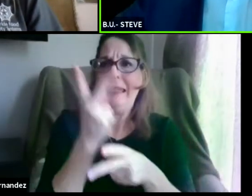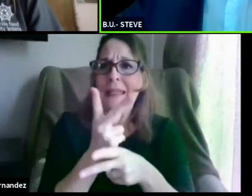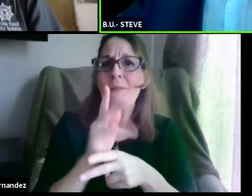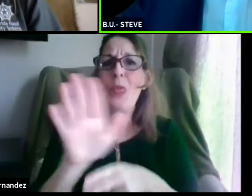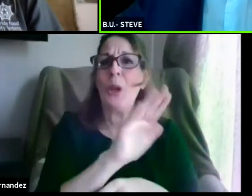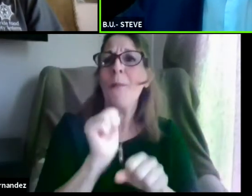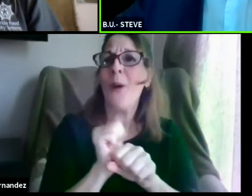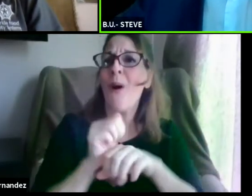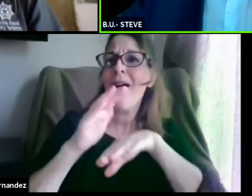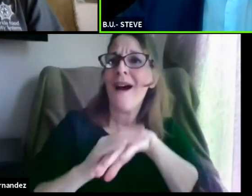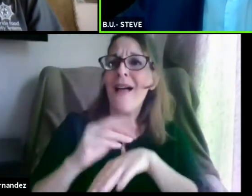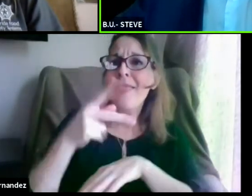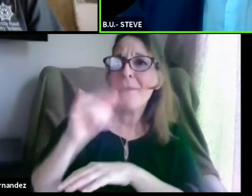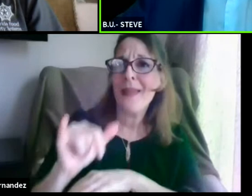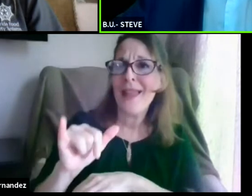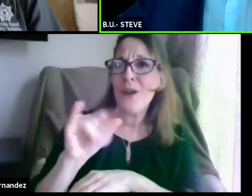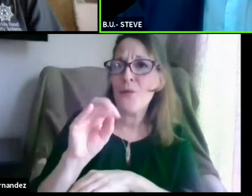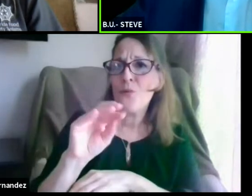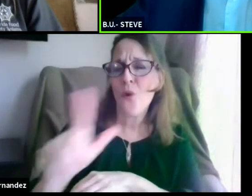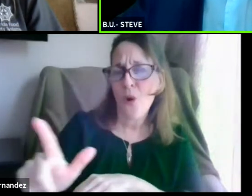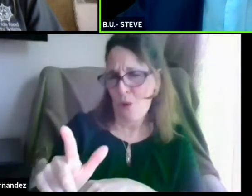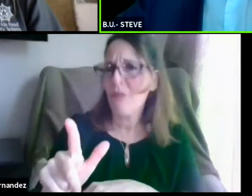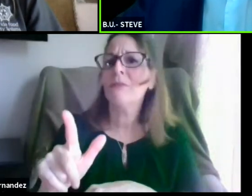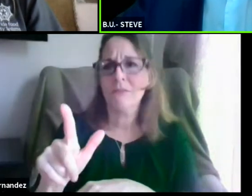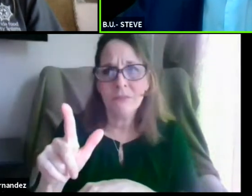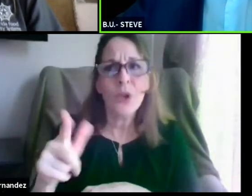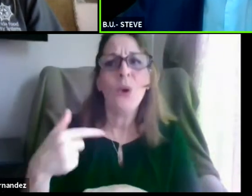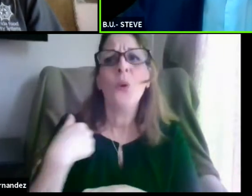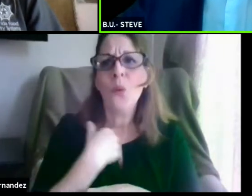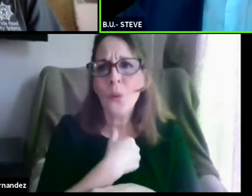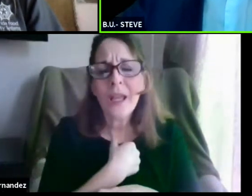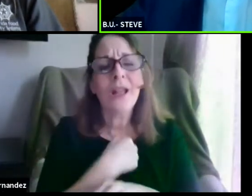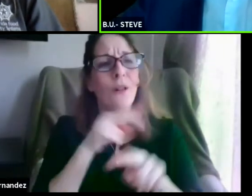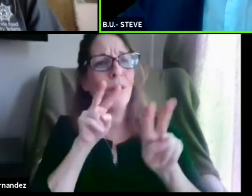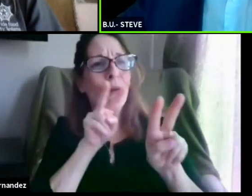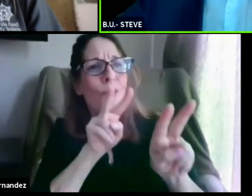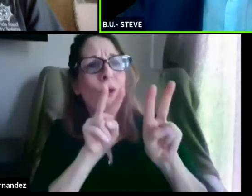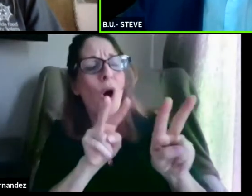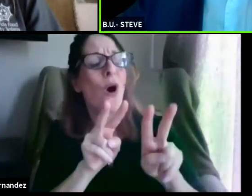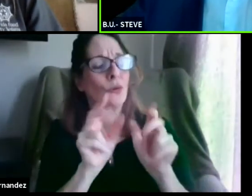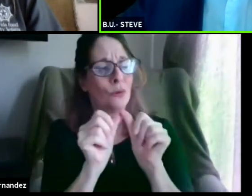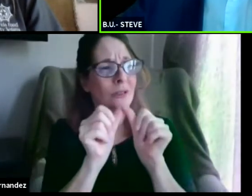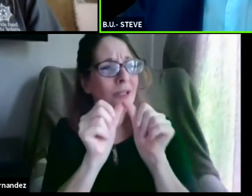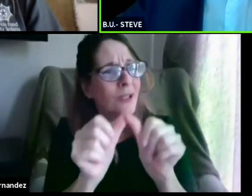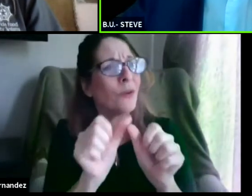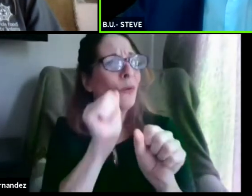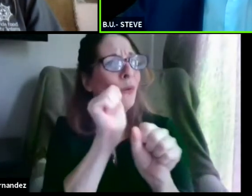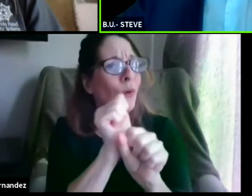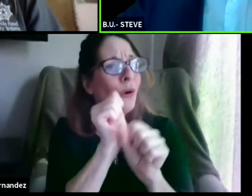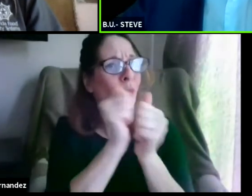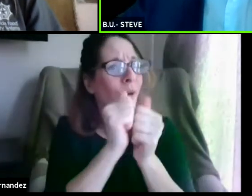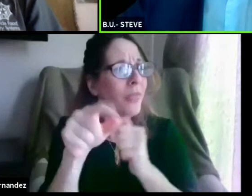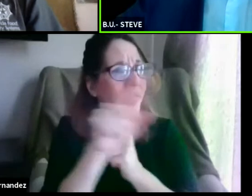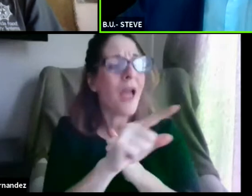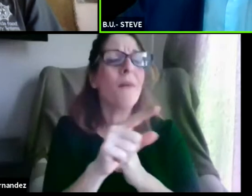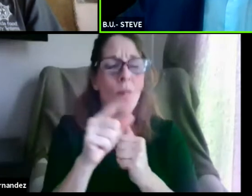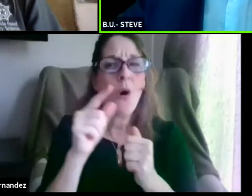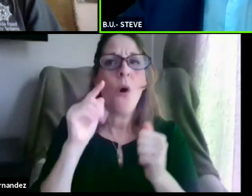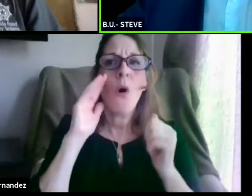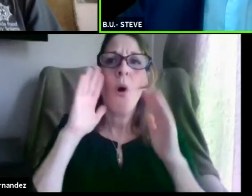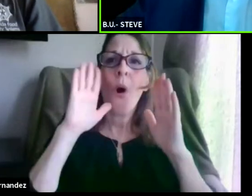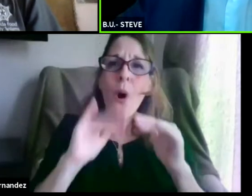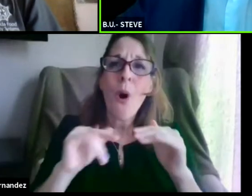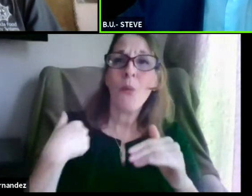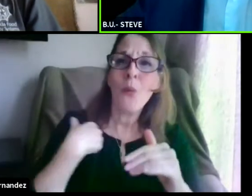So we know them and we're looking forward to really continuing to work with them when things hopefully get back to